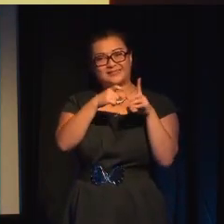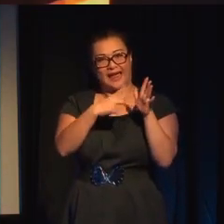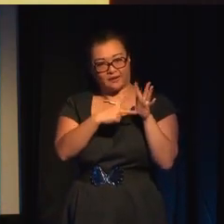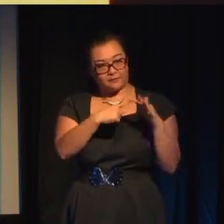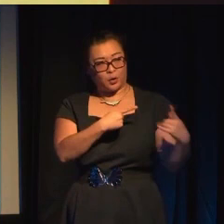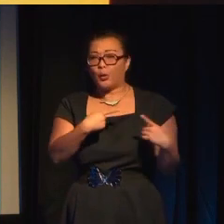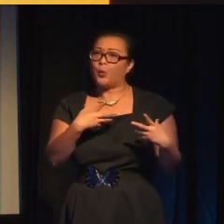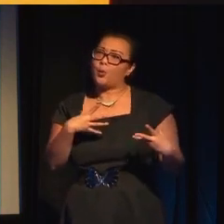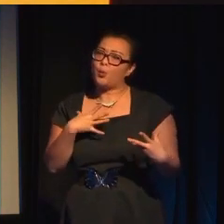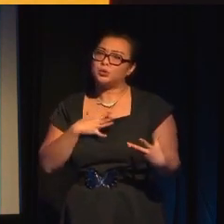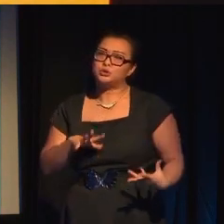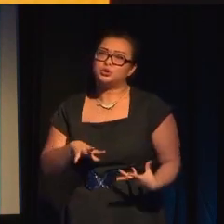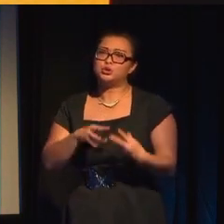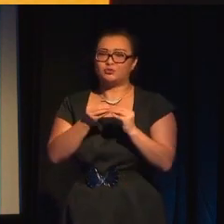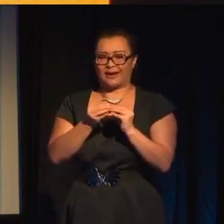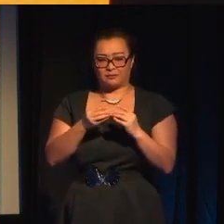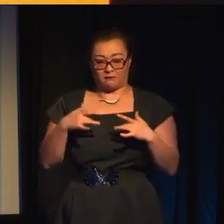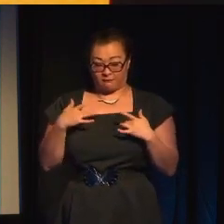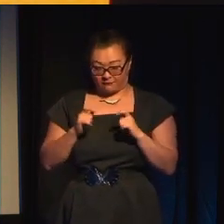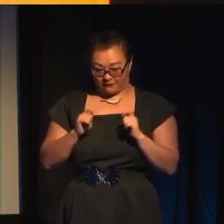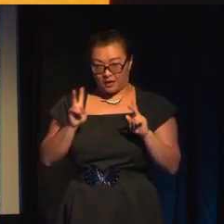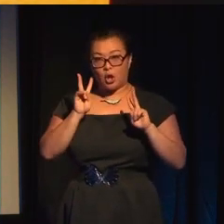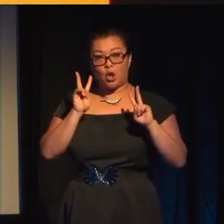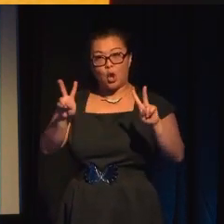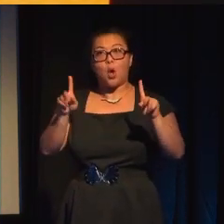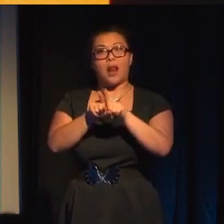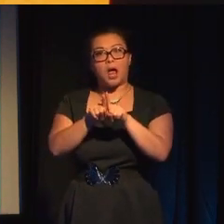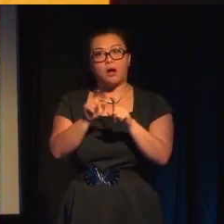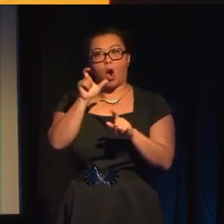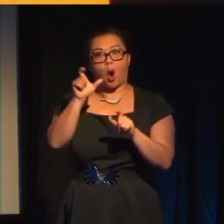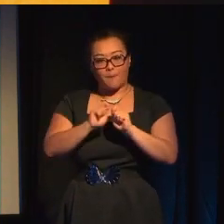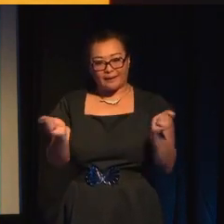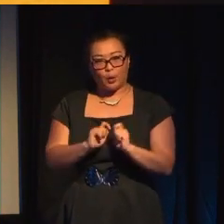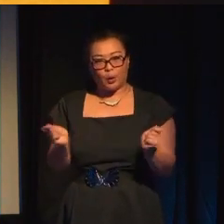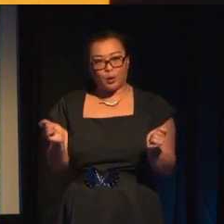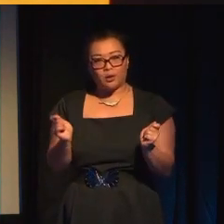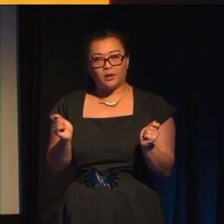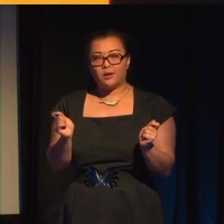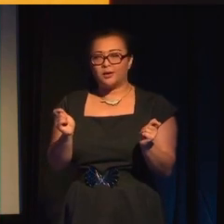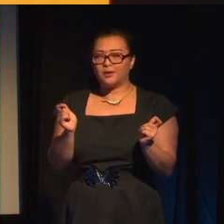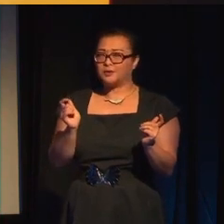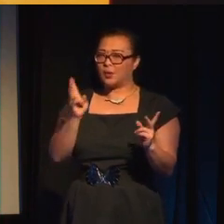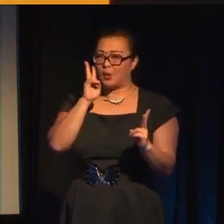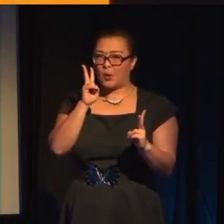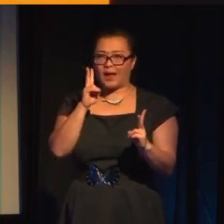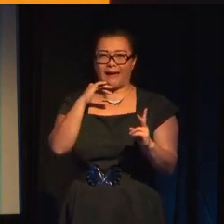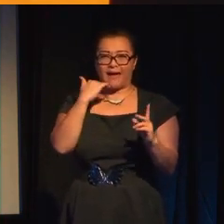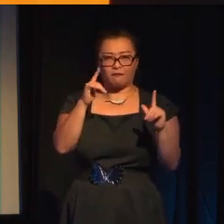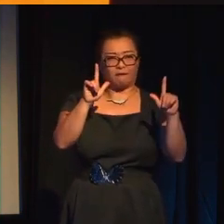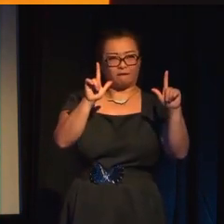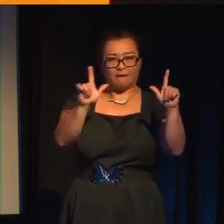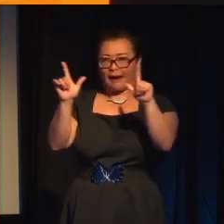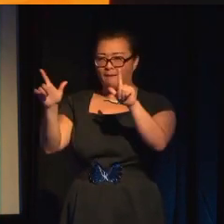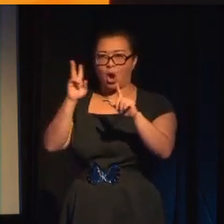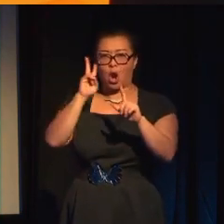game that felt like a comic book. The vision was very much that any single frame would look as a comic book would